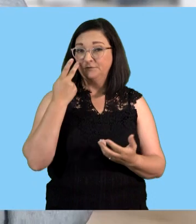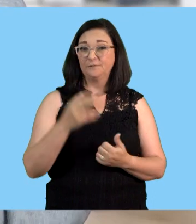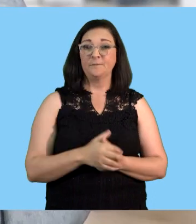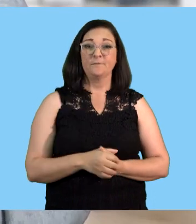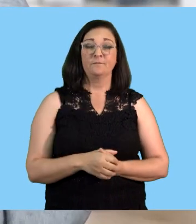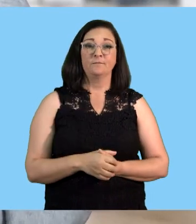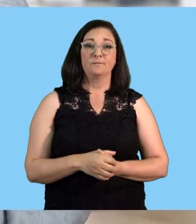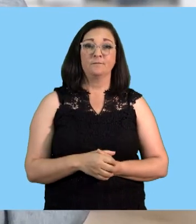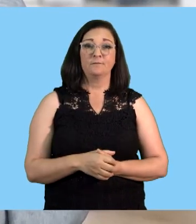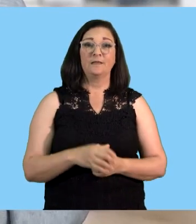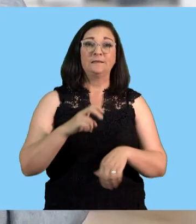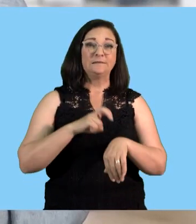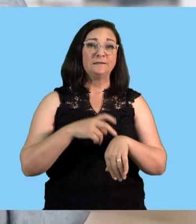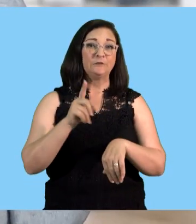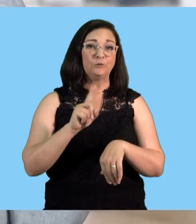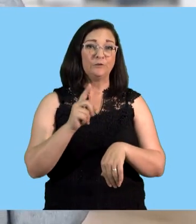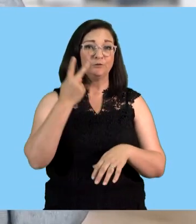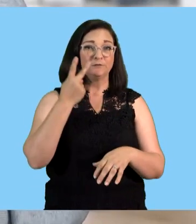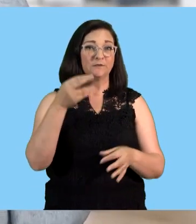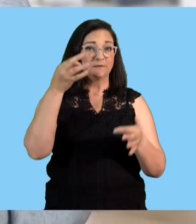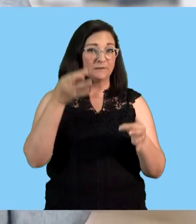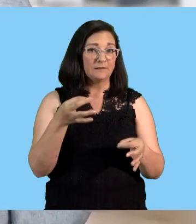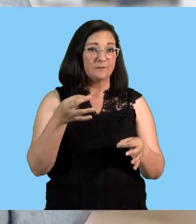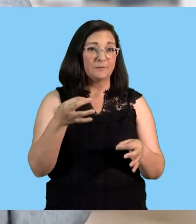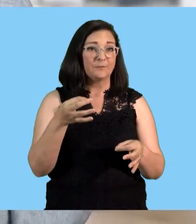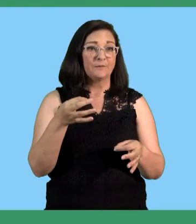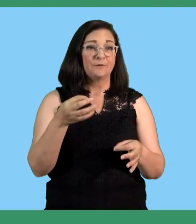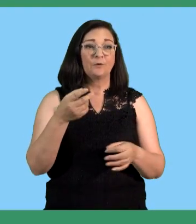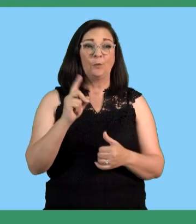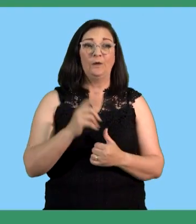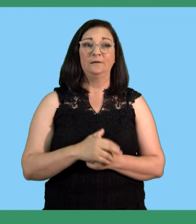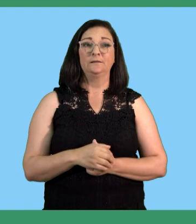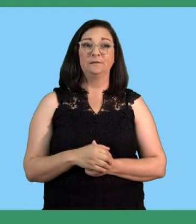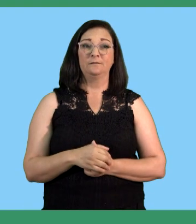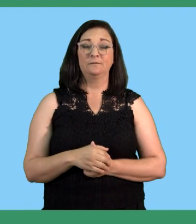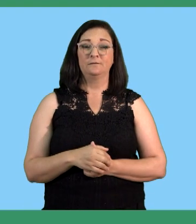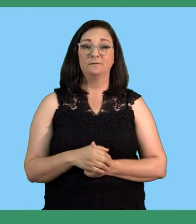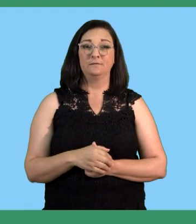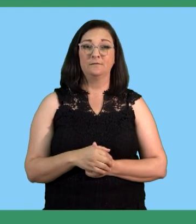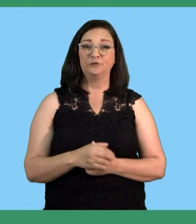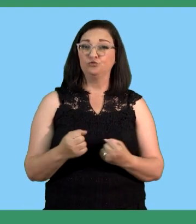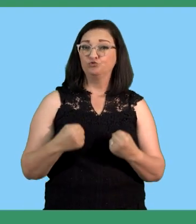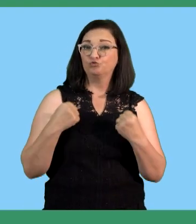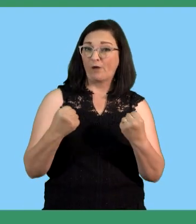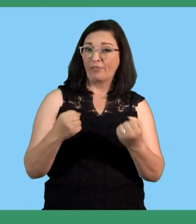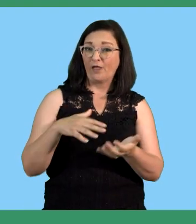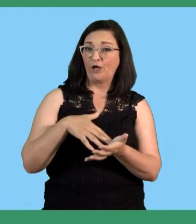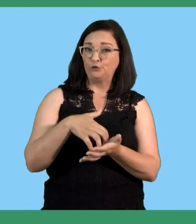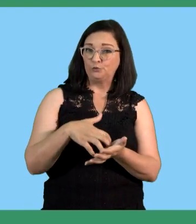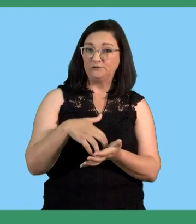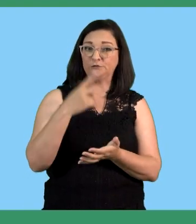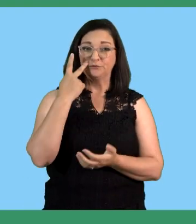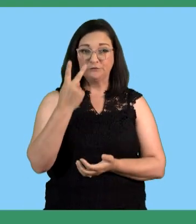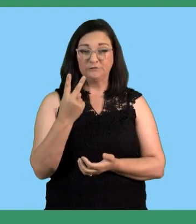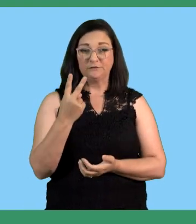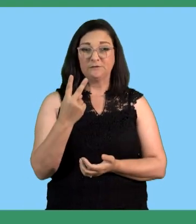lastly, we need to determine the employee's strength and weaknesses by subjecting him to various psychometric